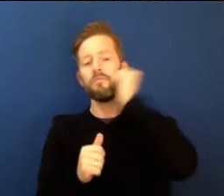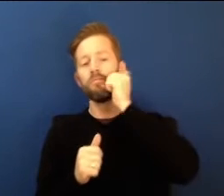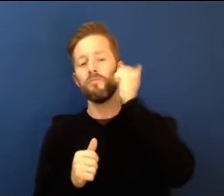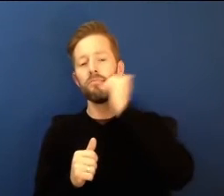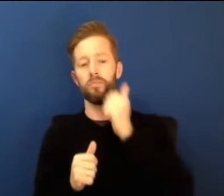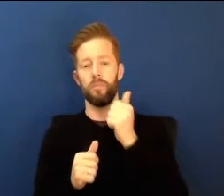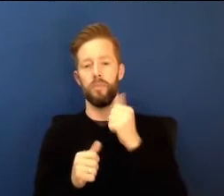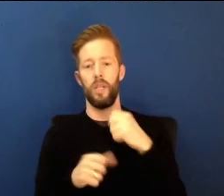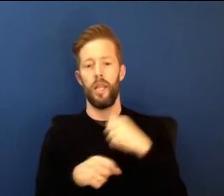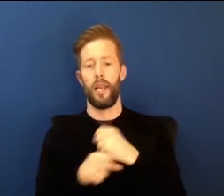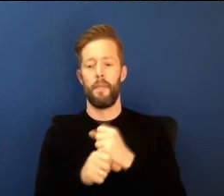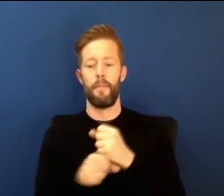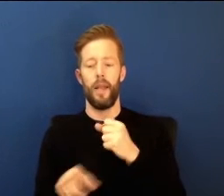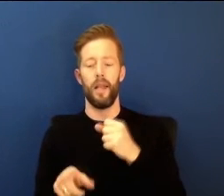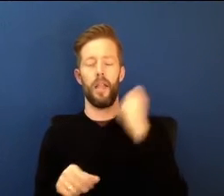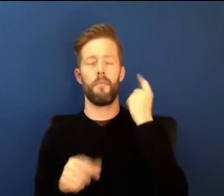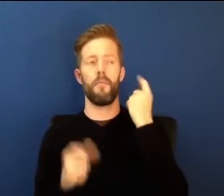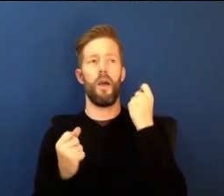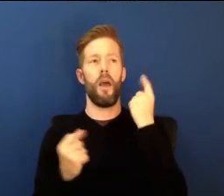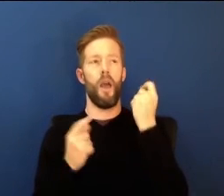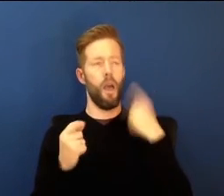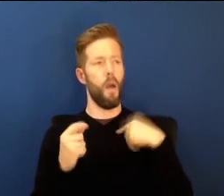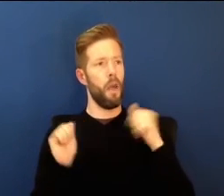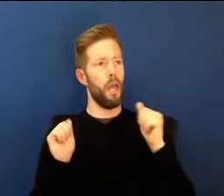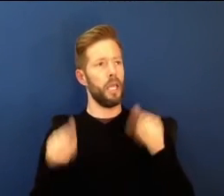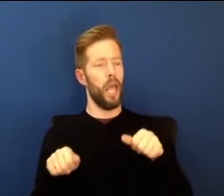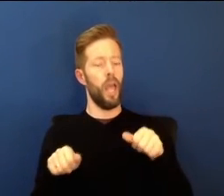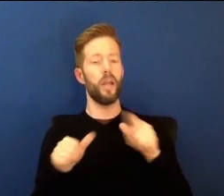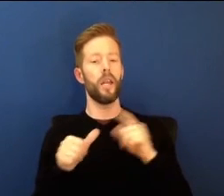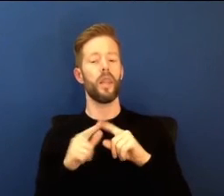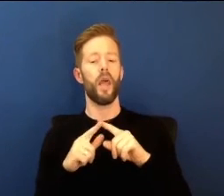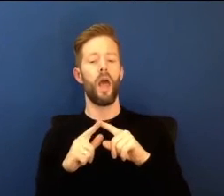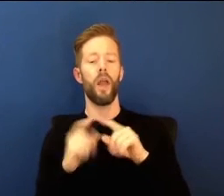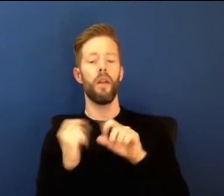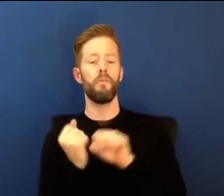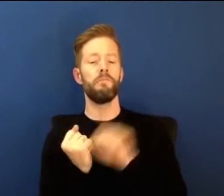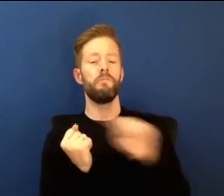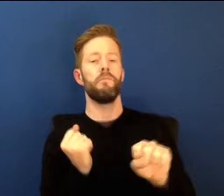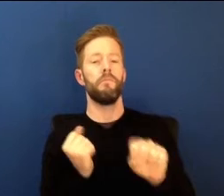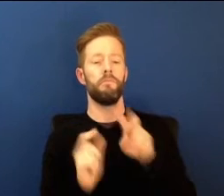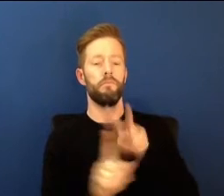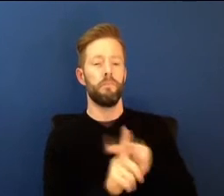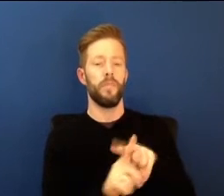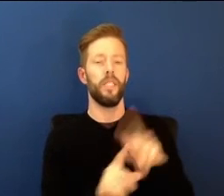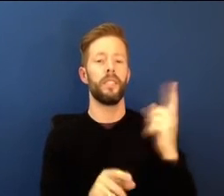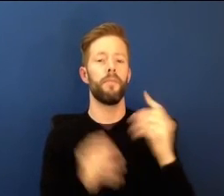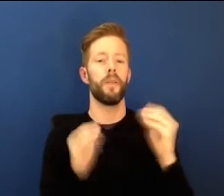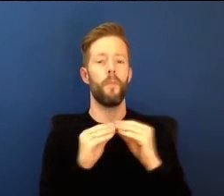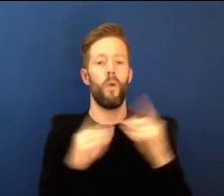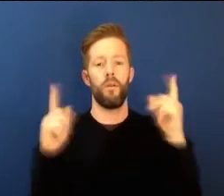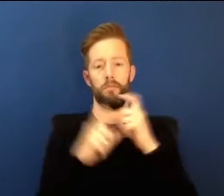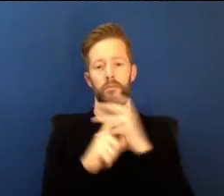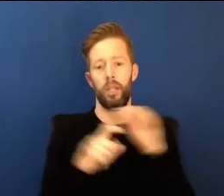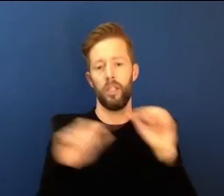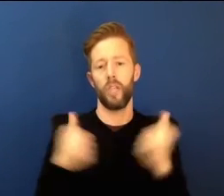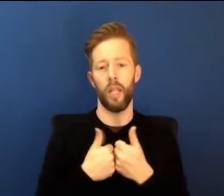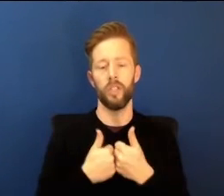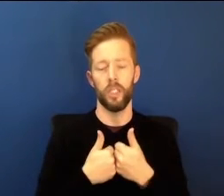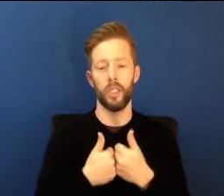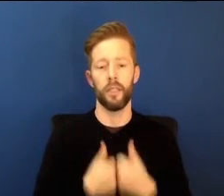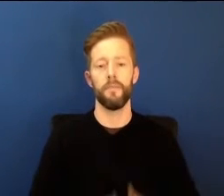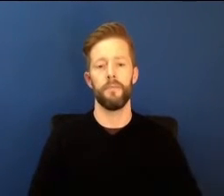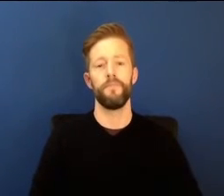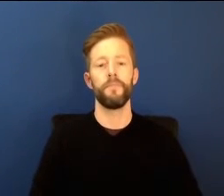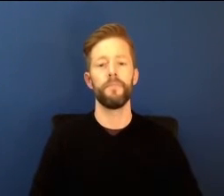with the everyday and making them understand that this is something they can do, and then extending it into something that's a little bit more complex and